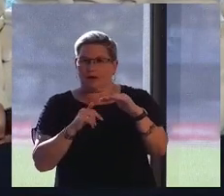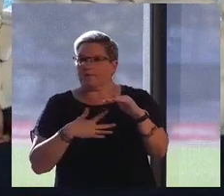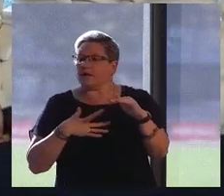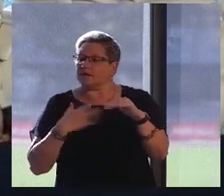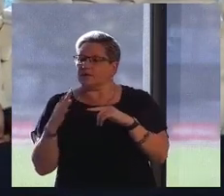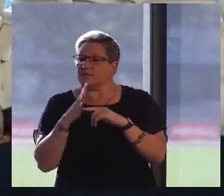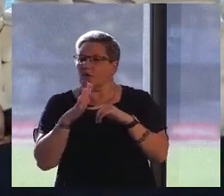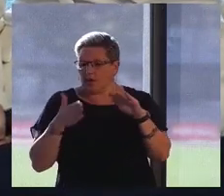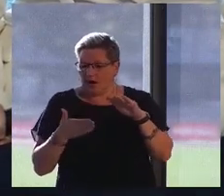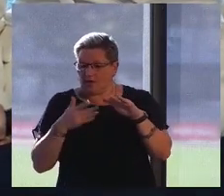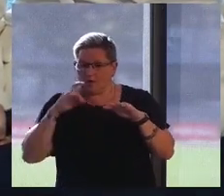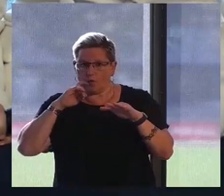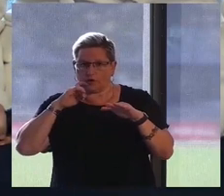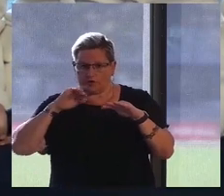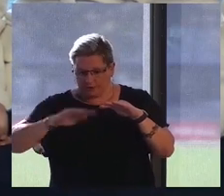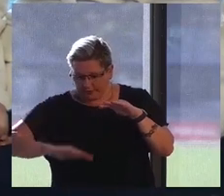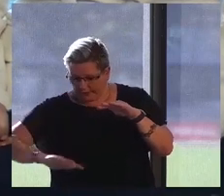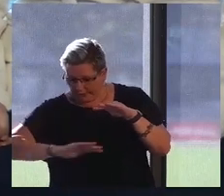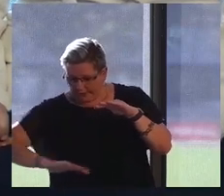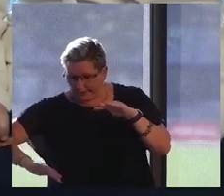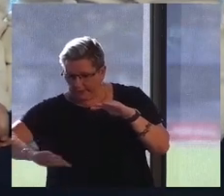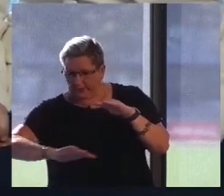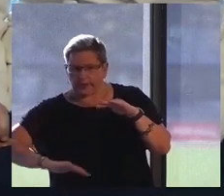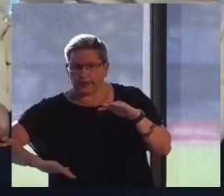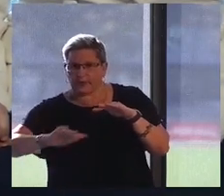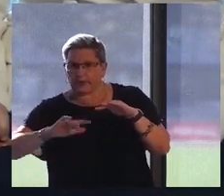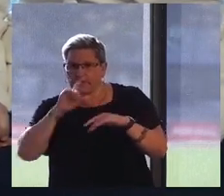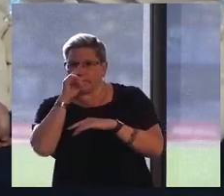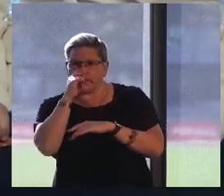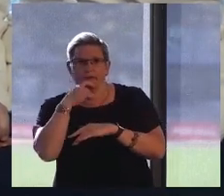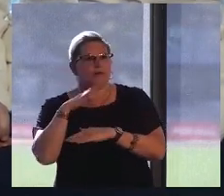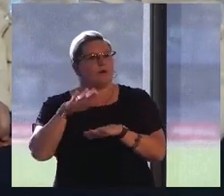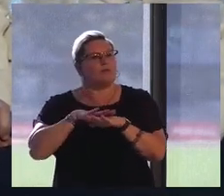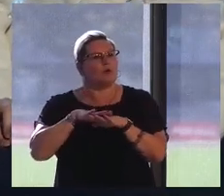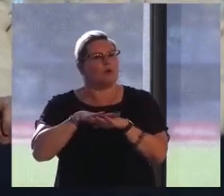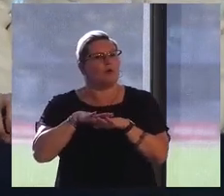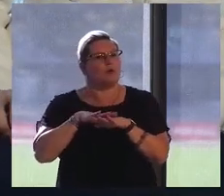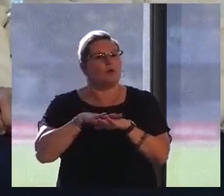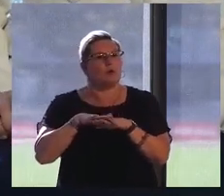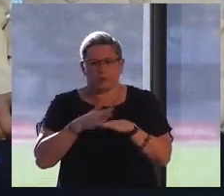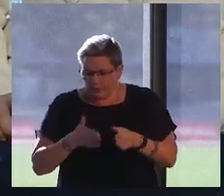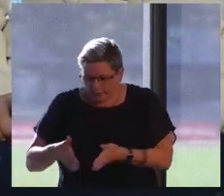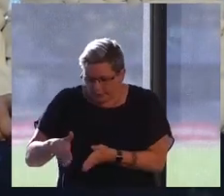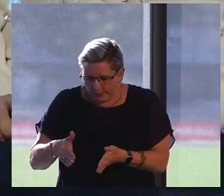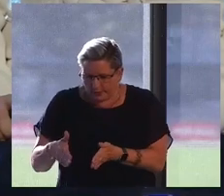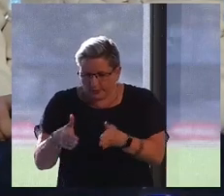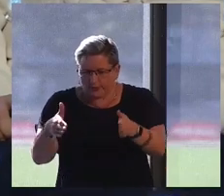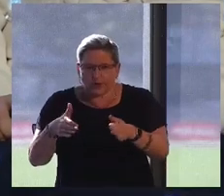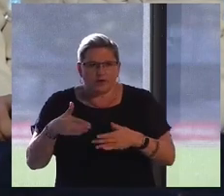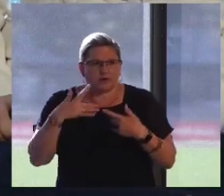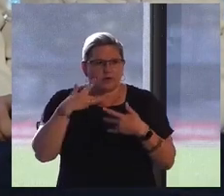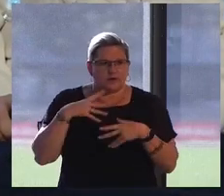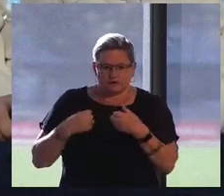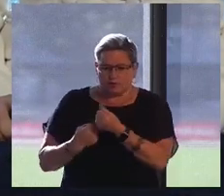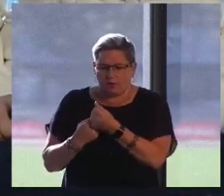can invest in blue superhighways and blue corridors that are going to help increase the resilience of